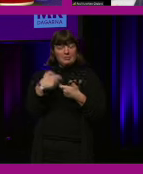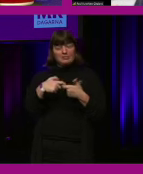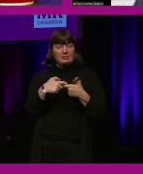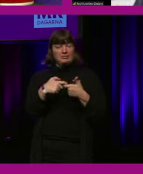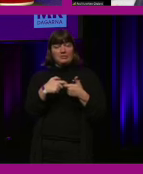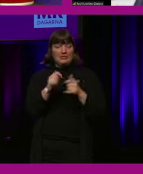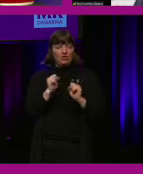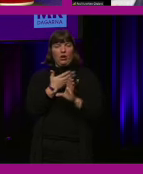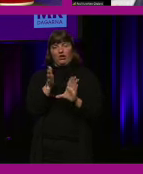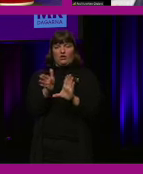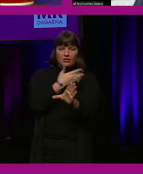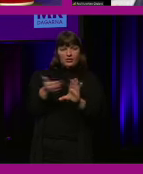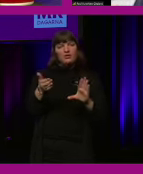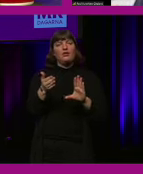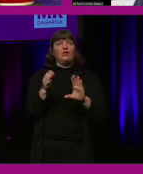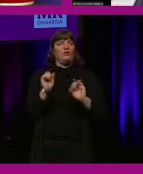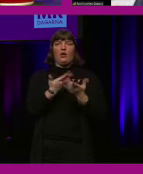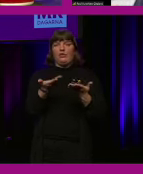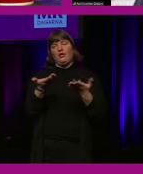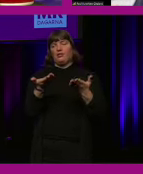Don't torture, don't close down